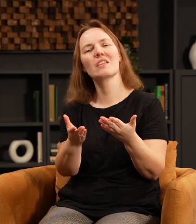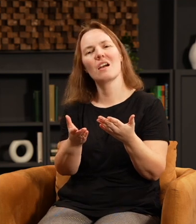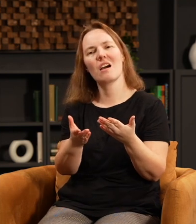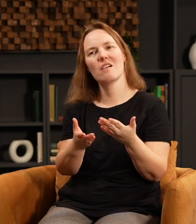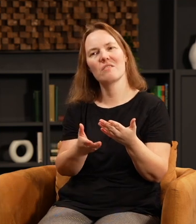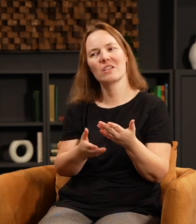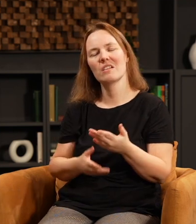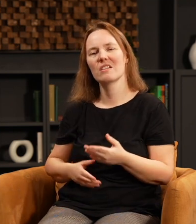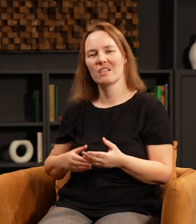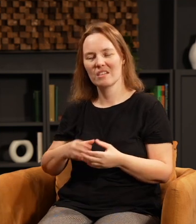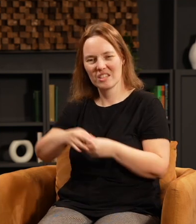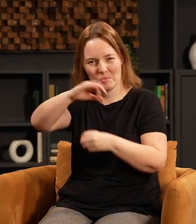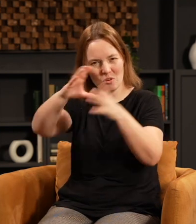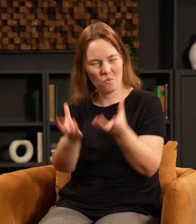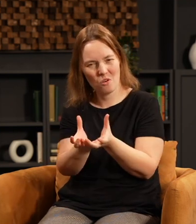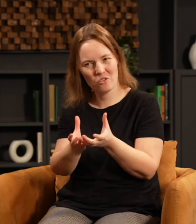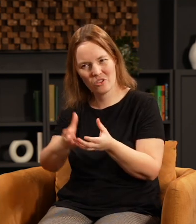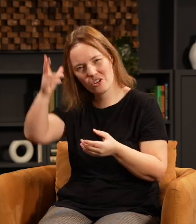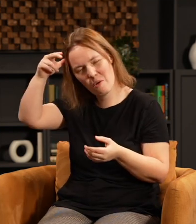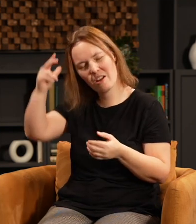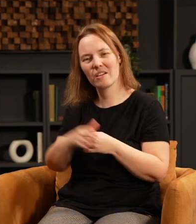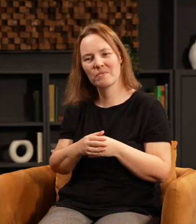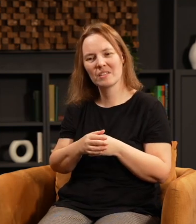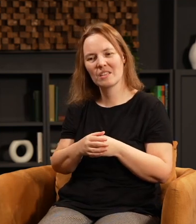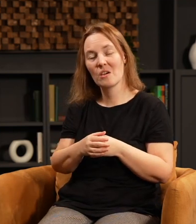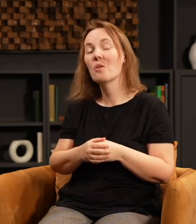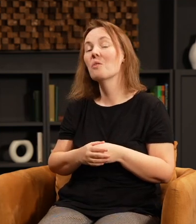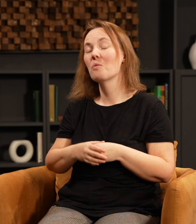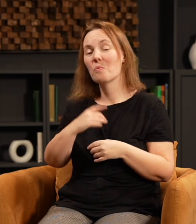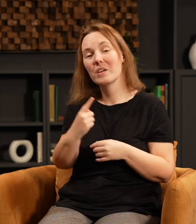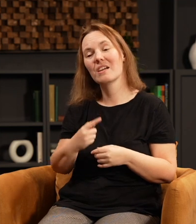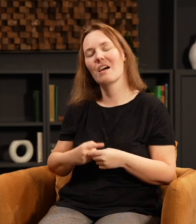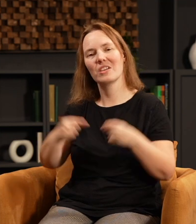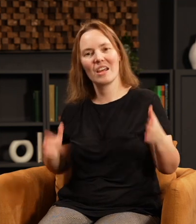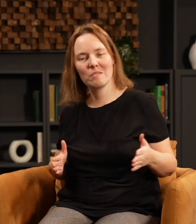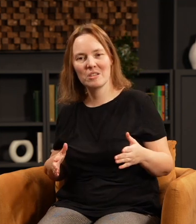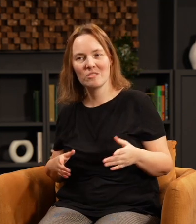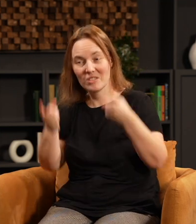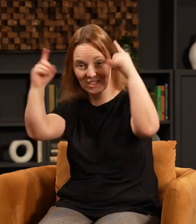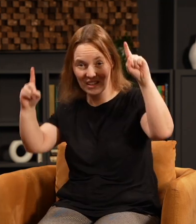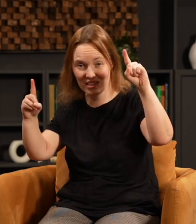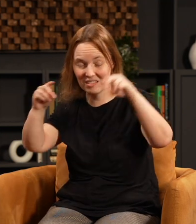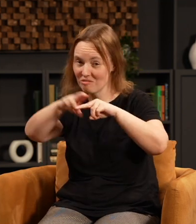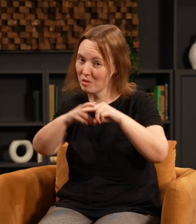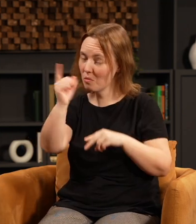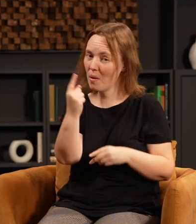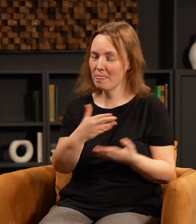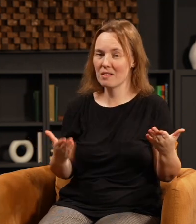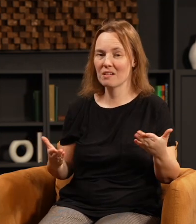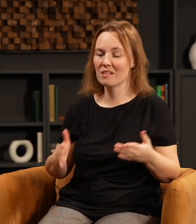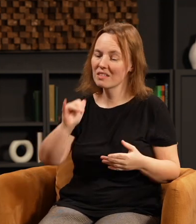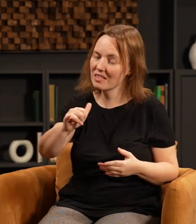to be sensational. We've done that to be aware that we have an enemy whose success depends on one thing. It depends on